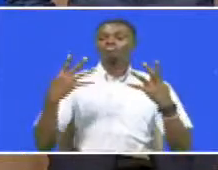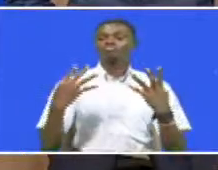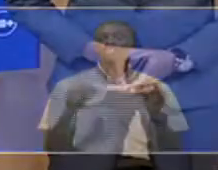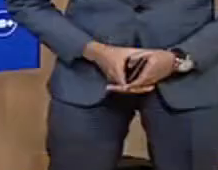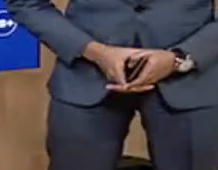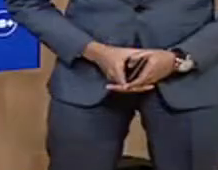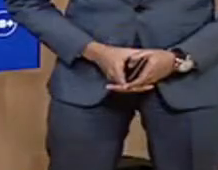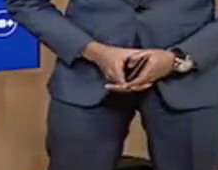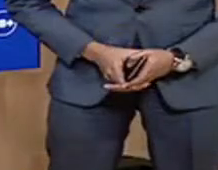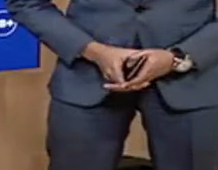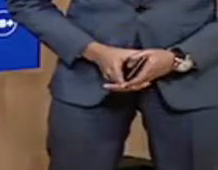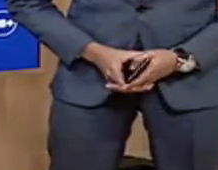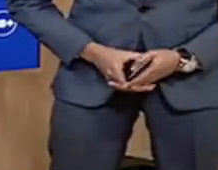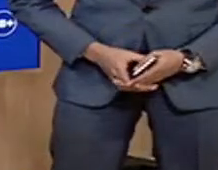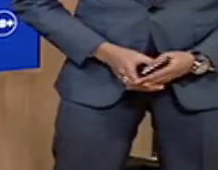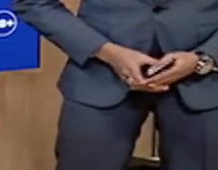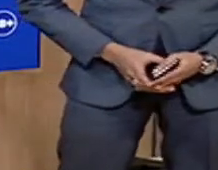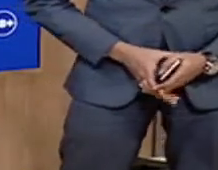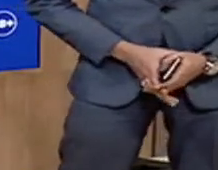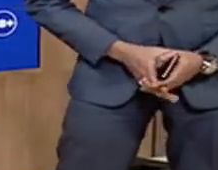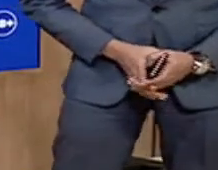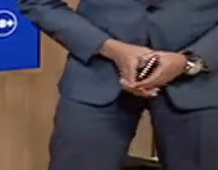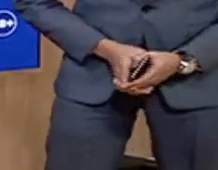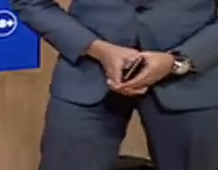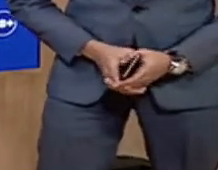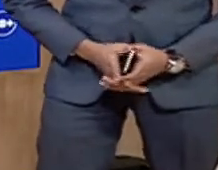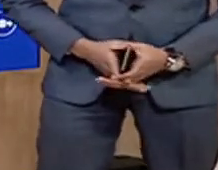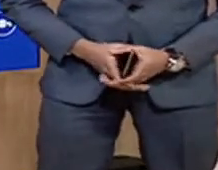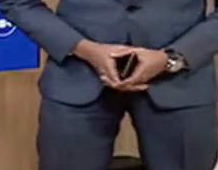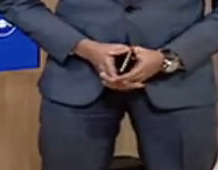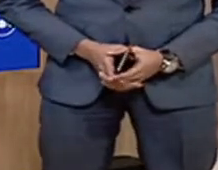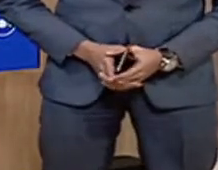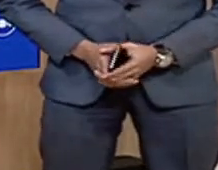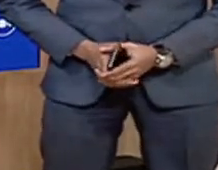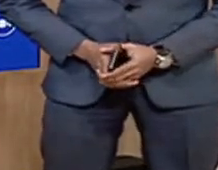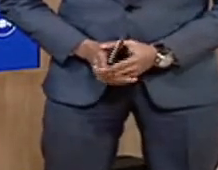Crossing borders, France were pushed all the way by World Cup.